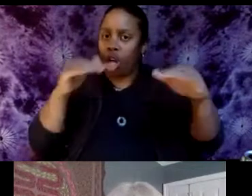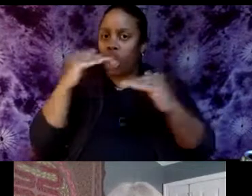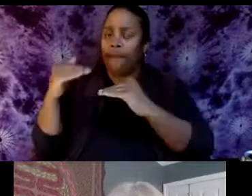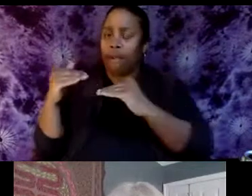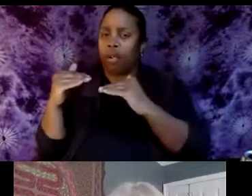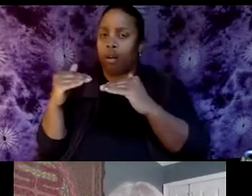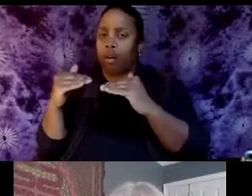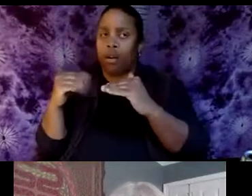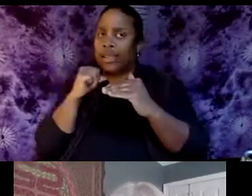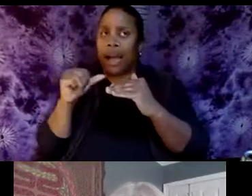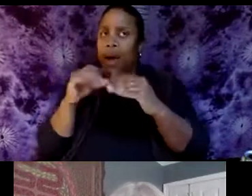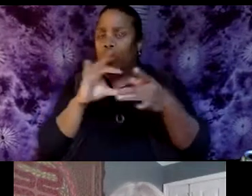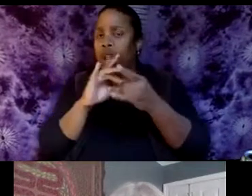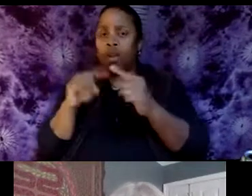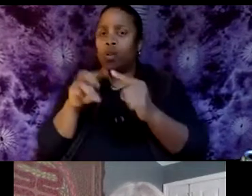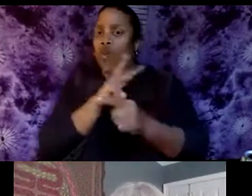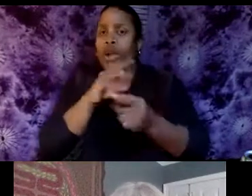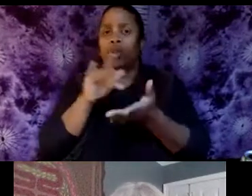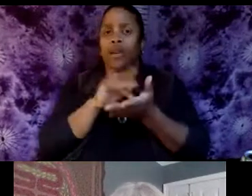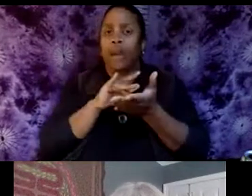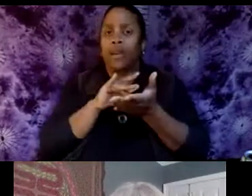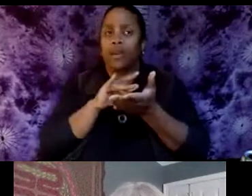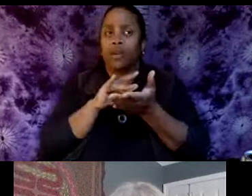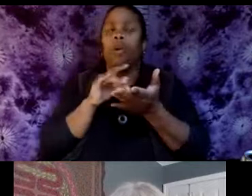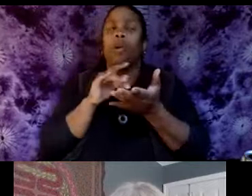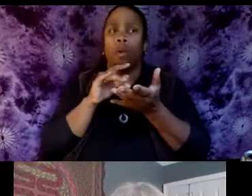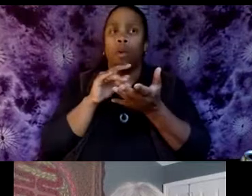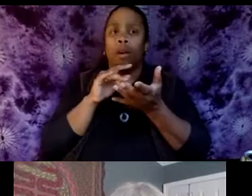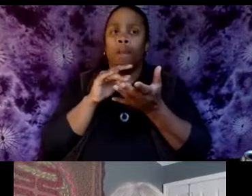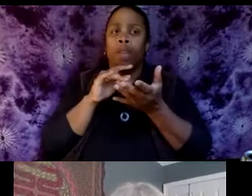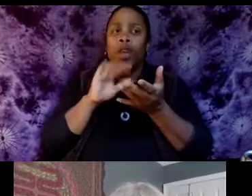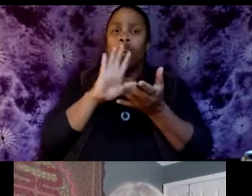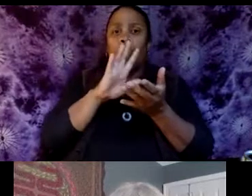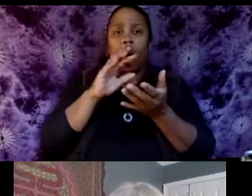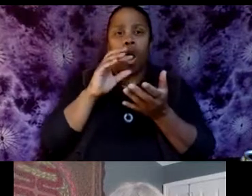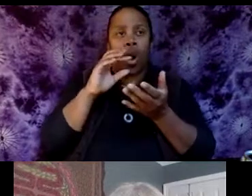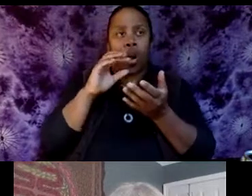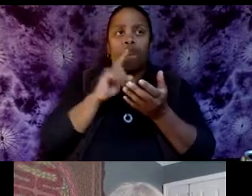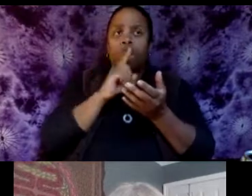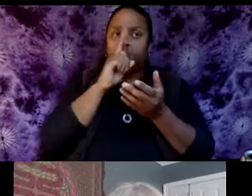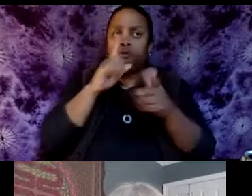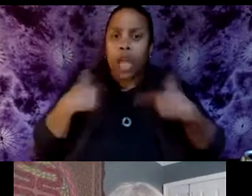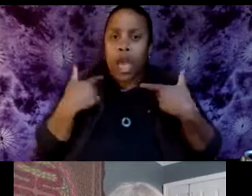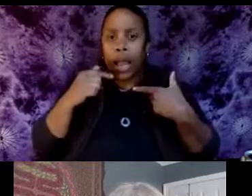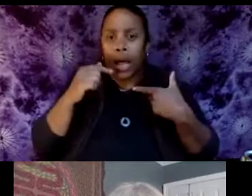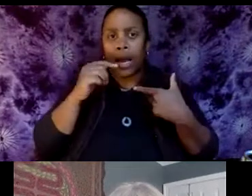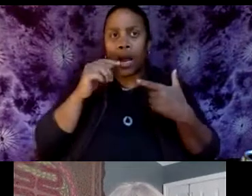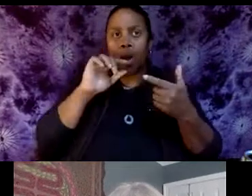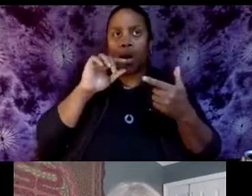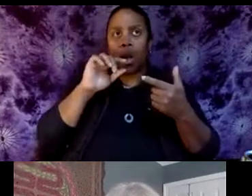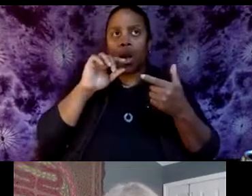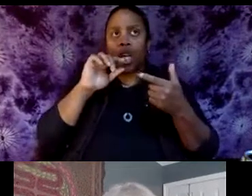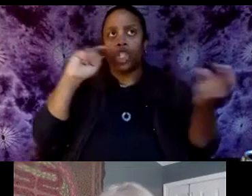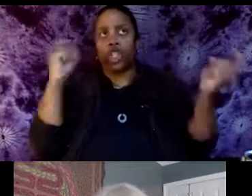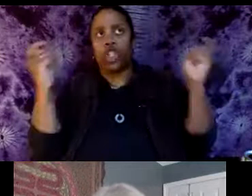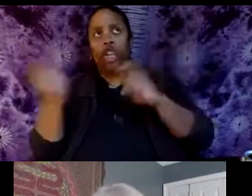medicine, things shift. Your reality shifts when your internal reality shifts. And it feels very miraculous and it feels